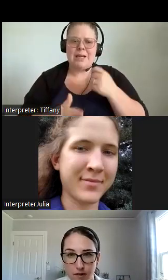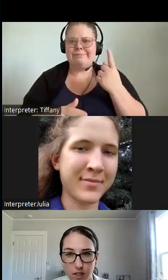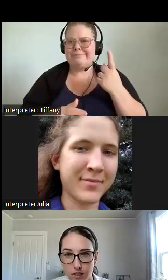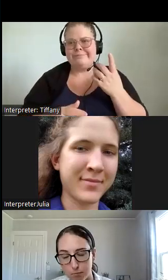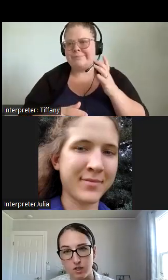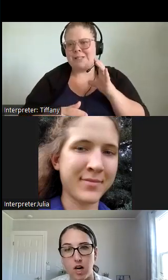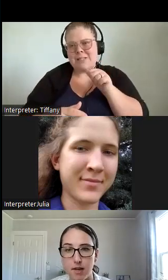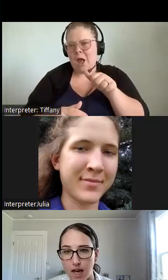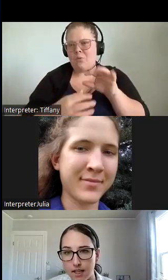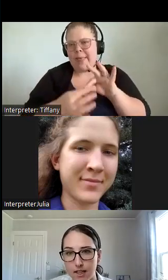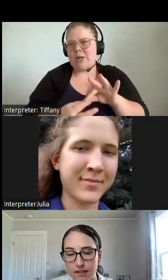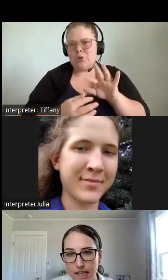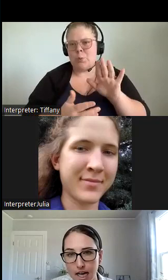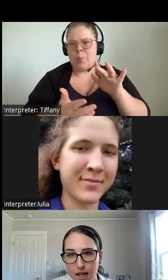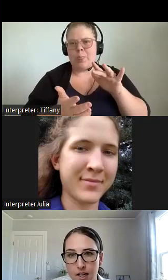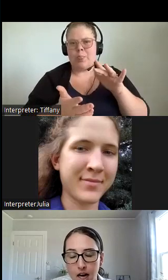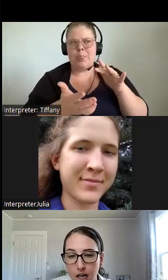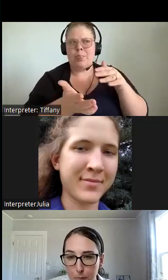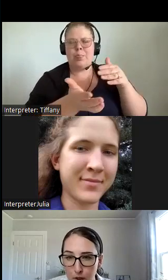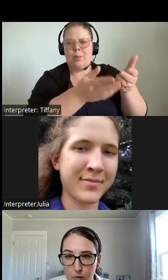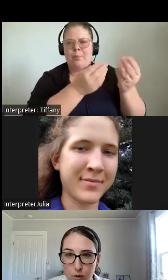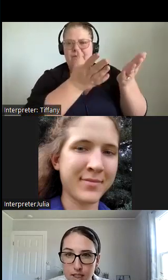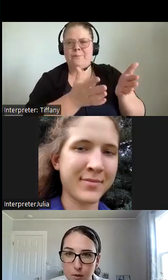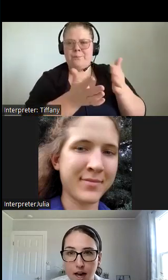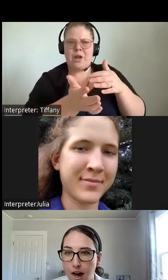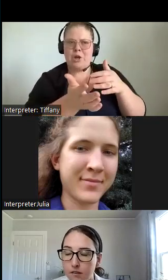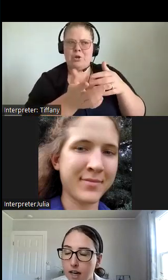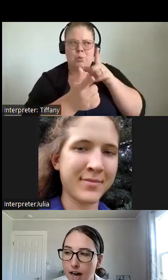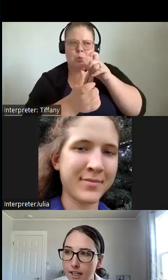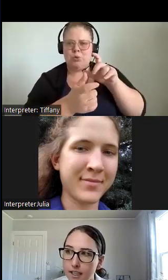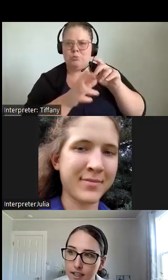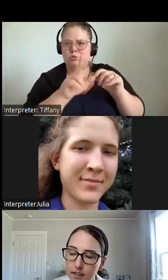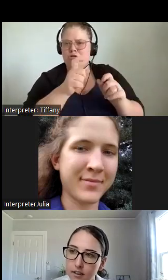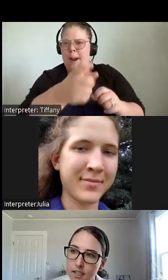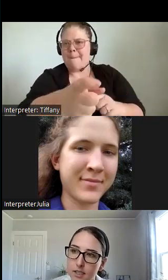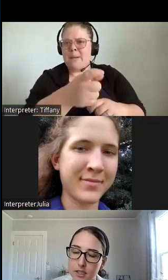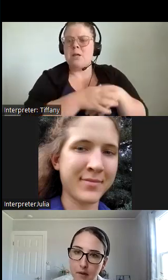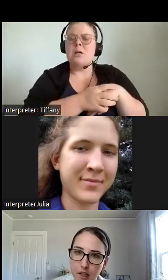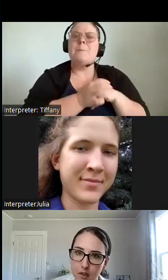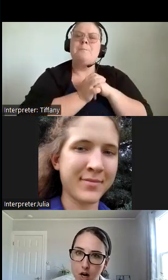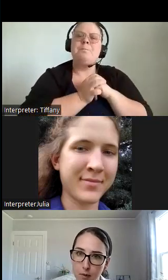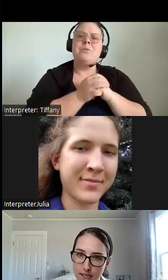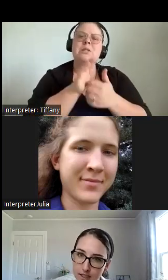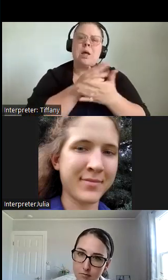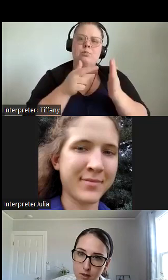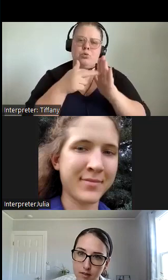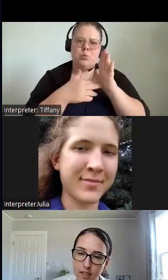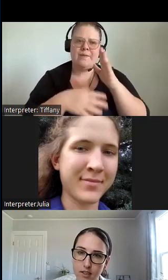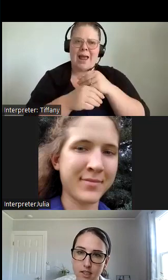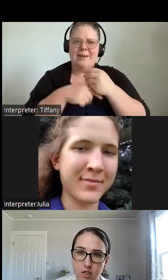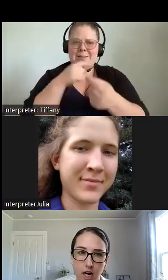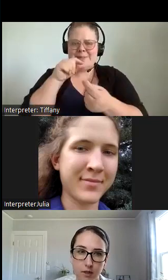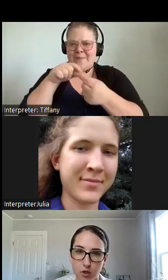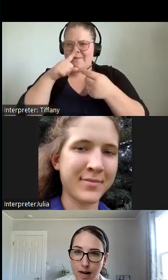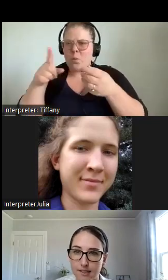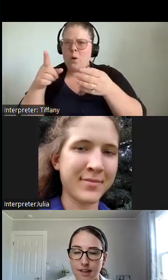from the providers prescribing that and things like that. A couple of rules that we have added in specifically for comprehensive providers